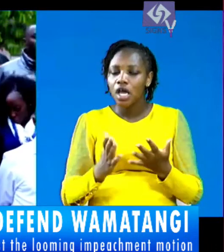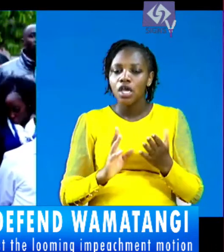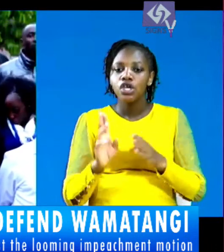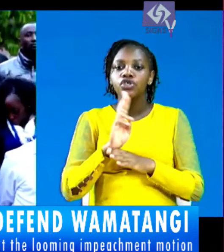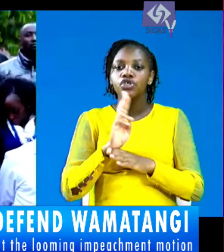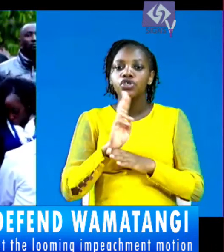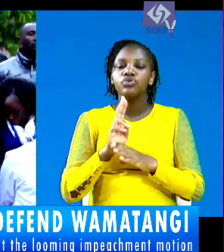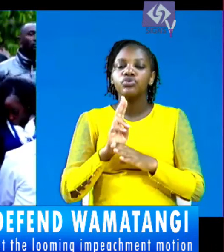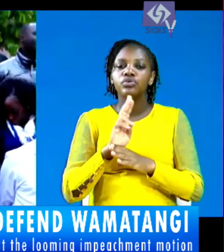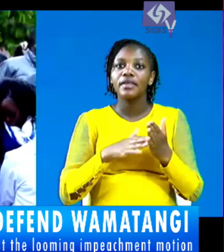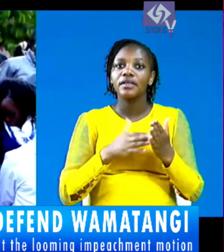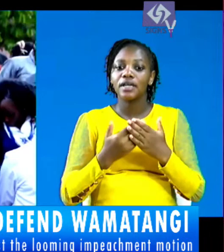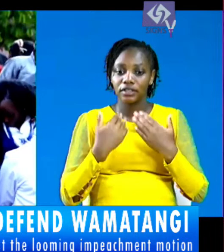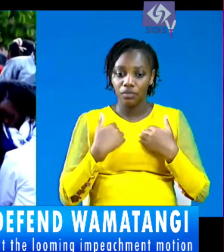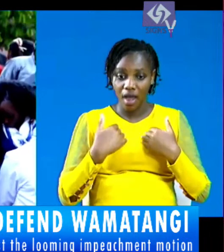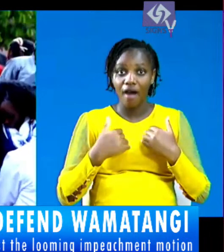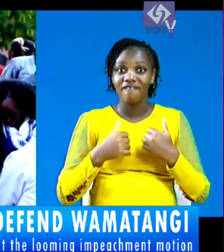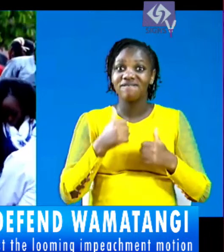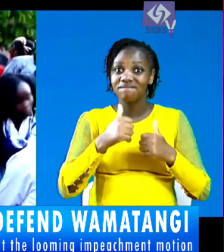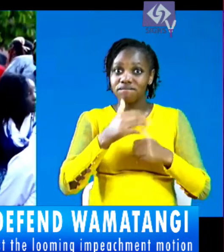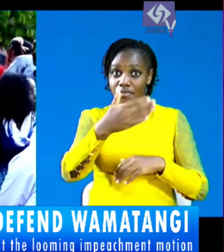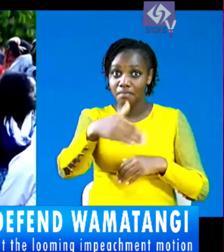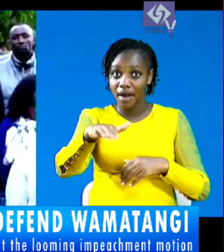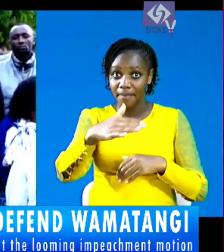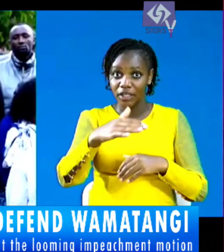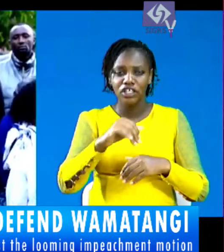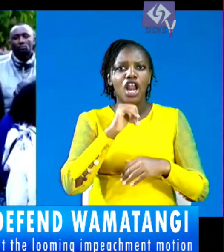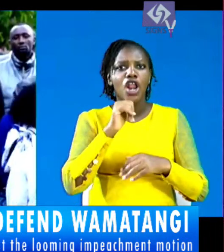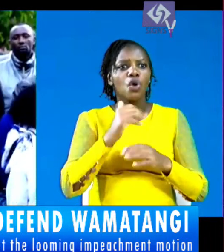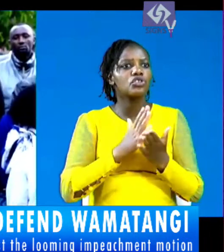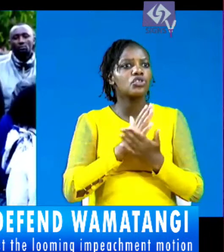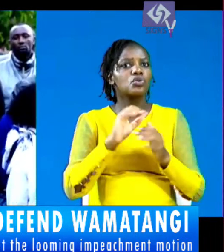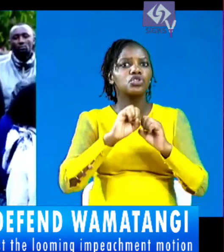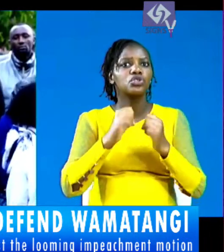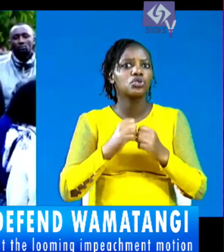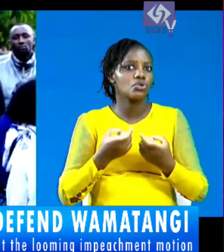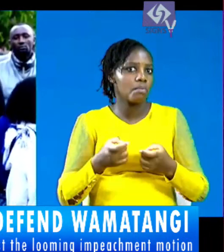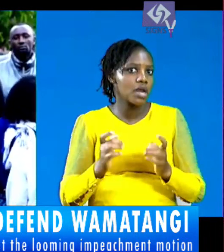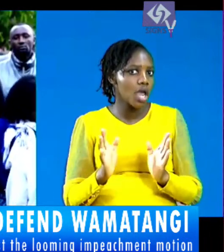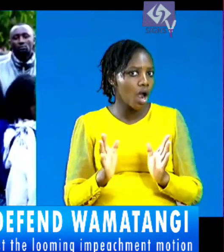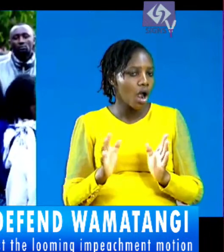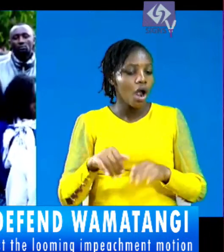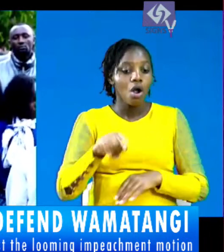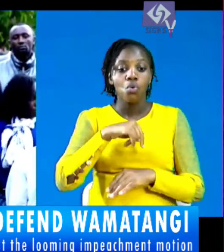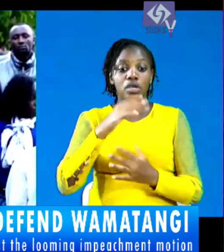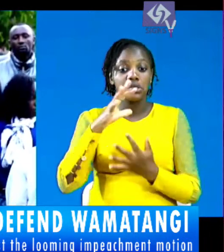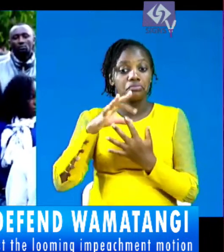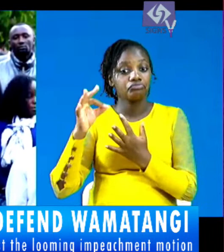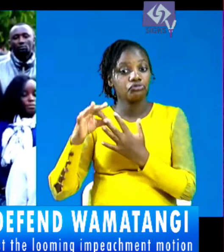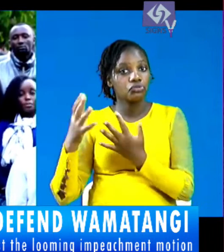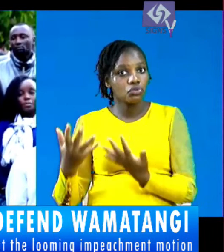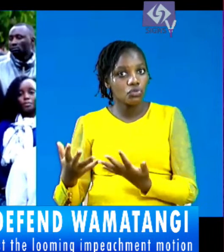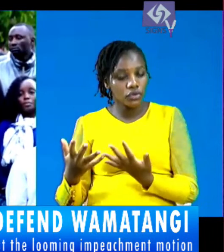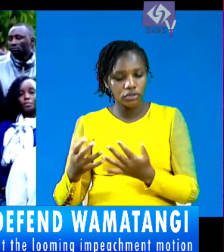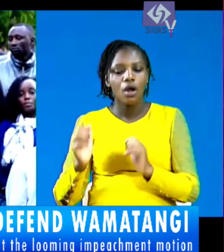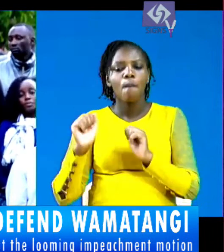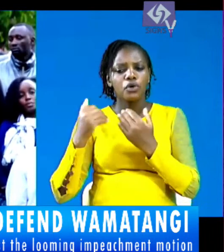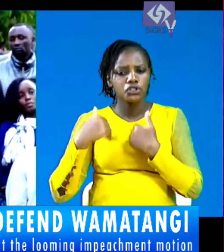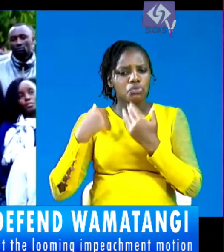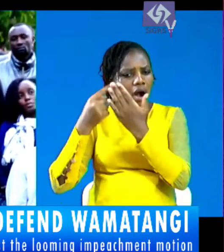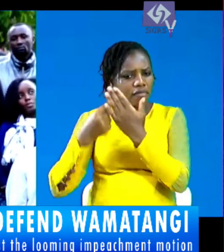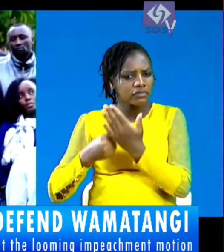the structures of the assembly, not through the social media. Pigs choose to engage in